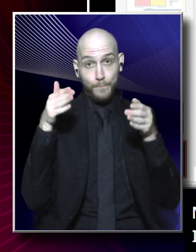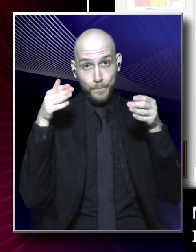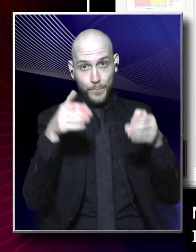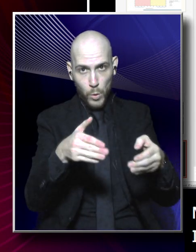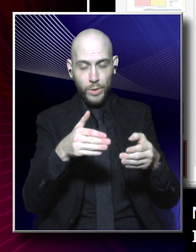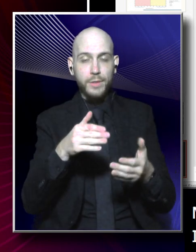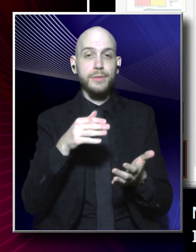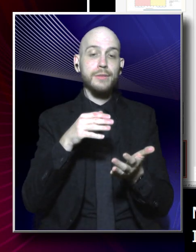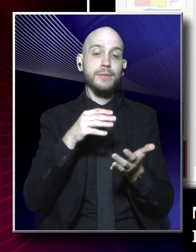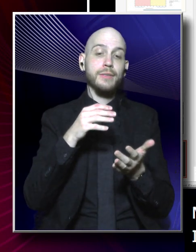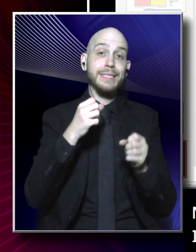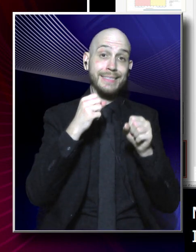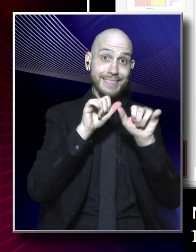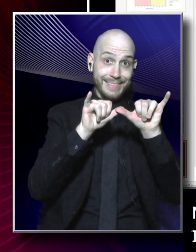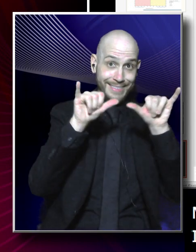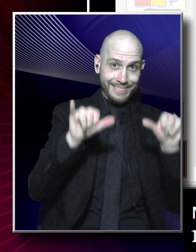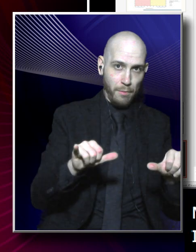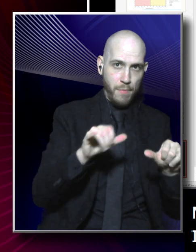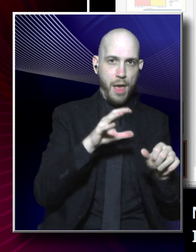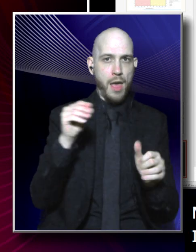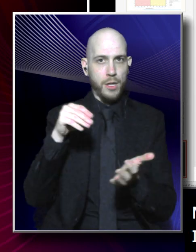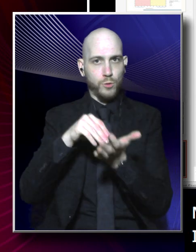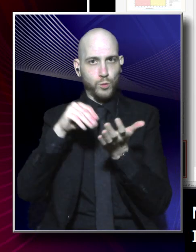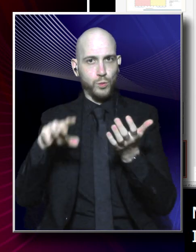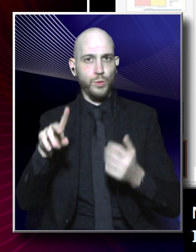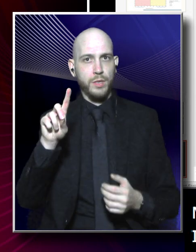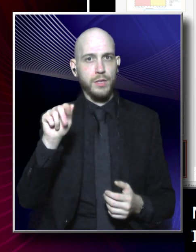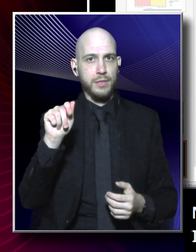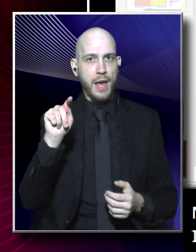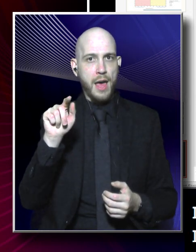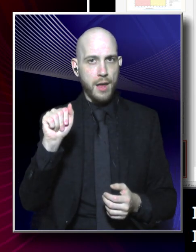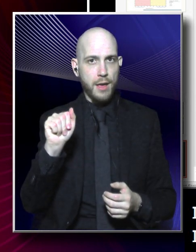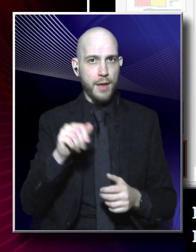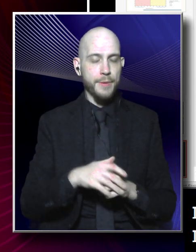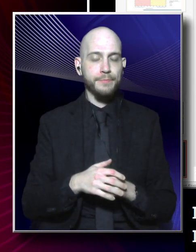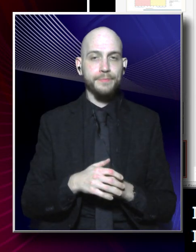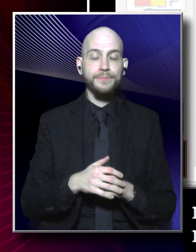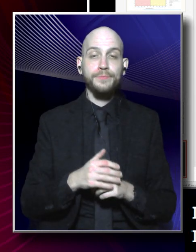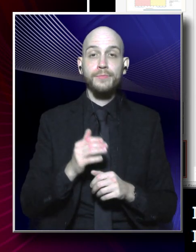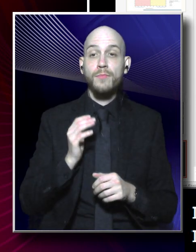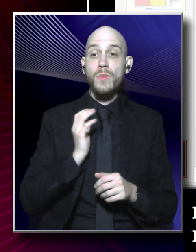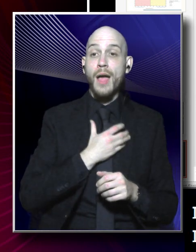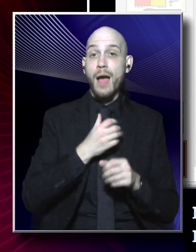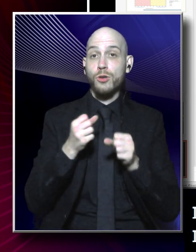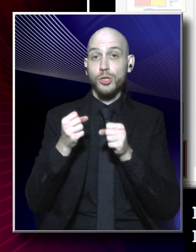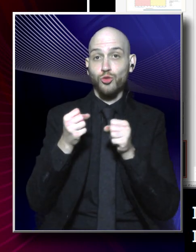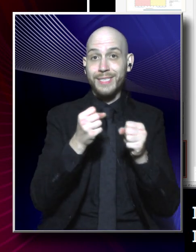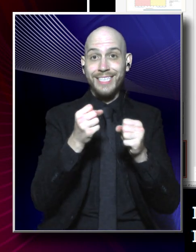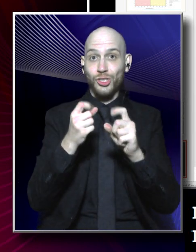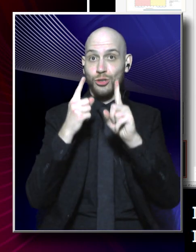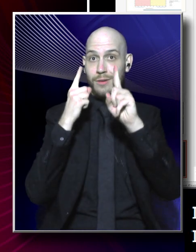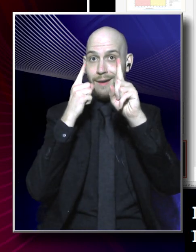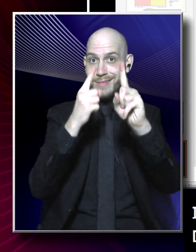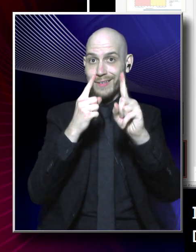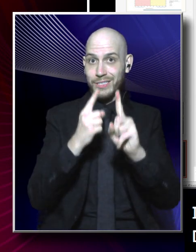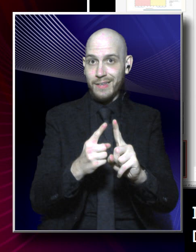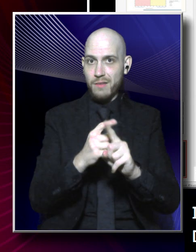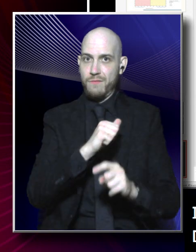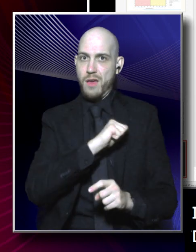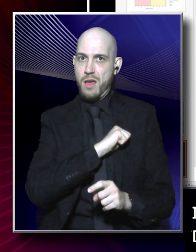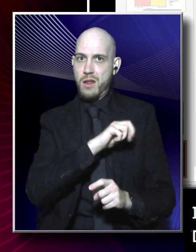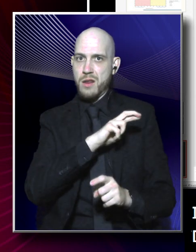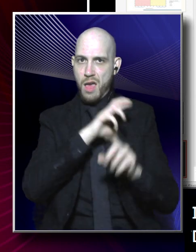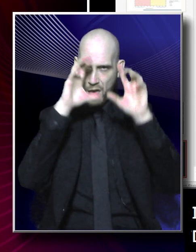where our strategic initiatives that Annette has talked about breaks it down into 5 different